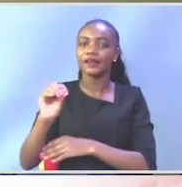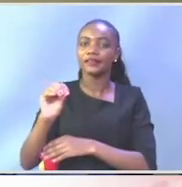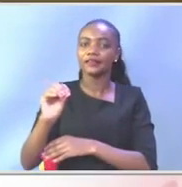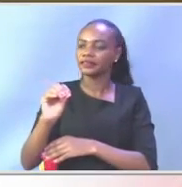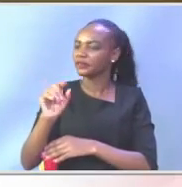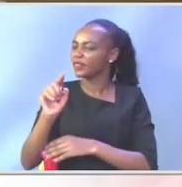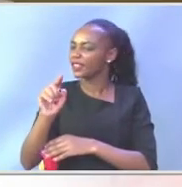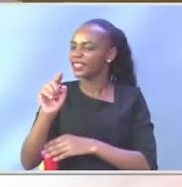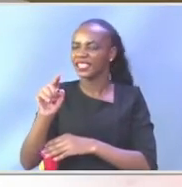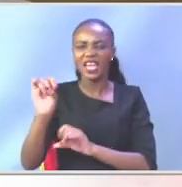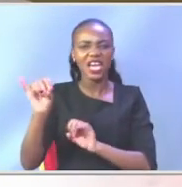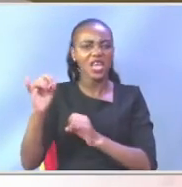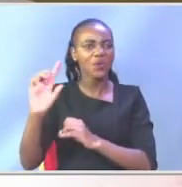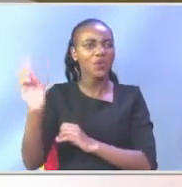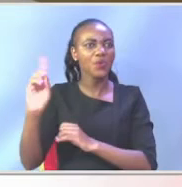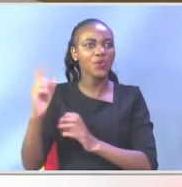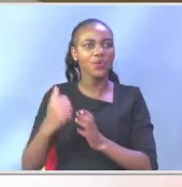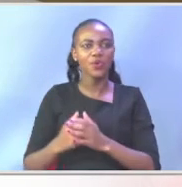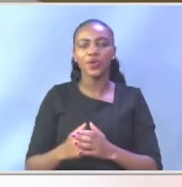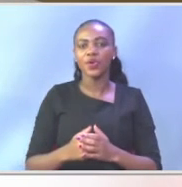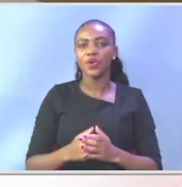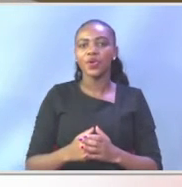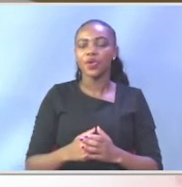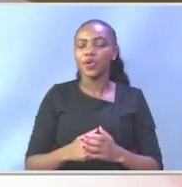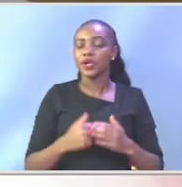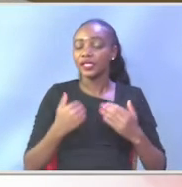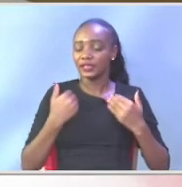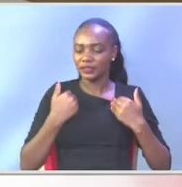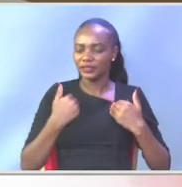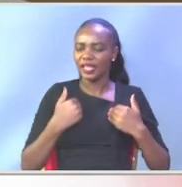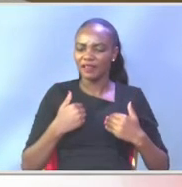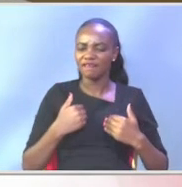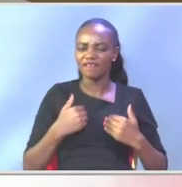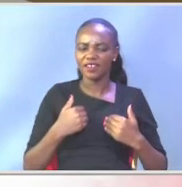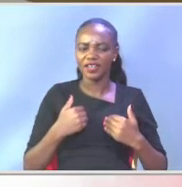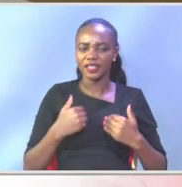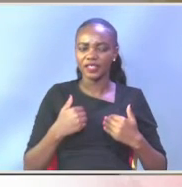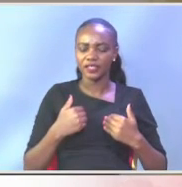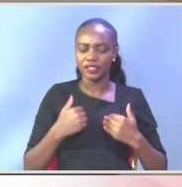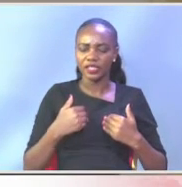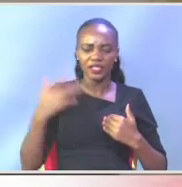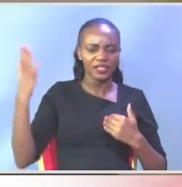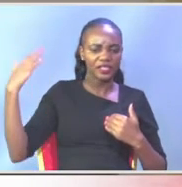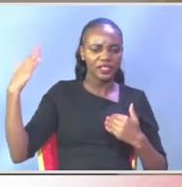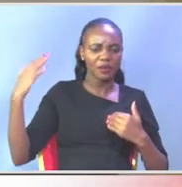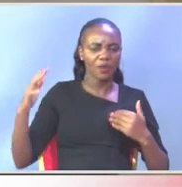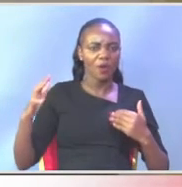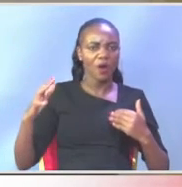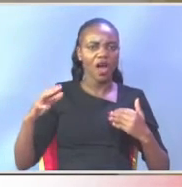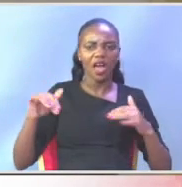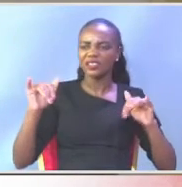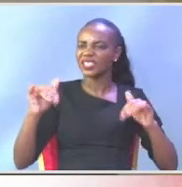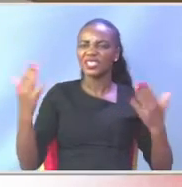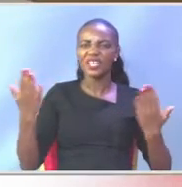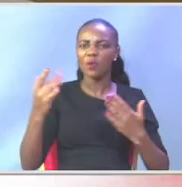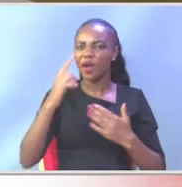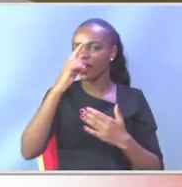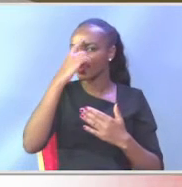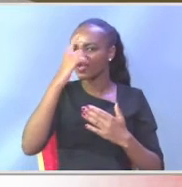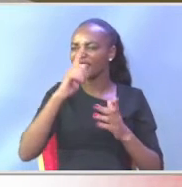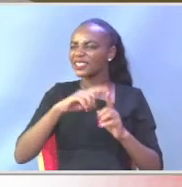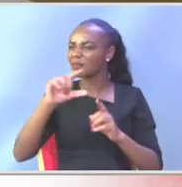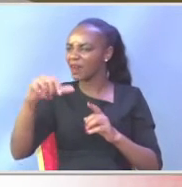geni. I did a lot of this procedure before. I did it in Egypt, in Germany, and in other